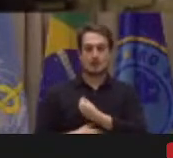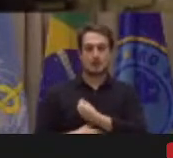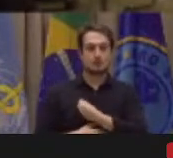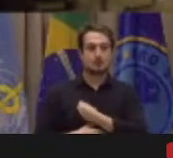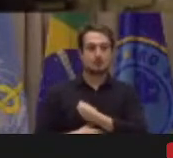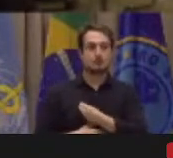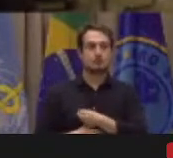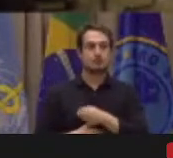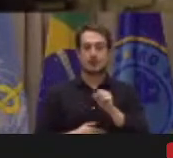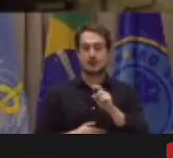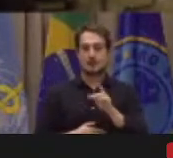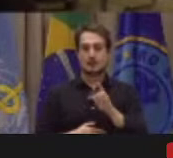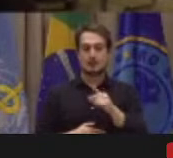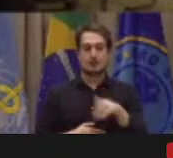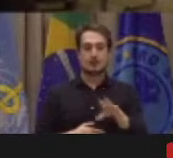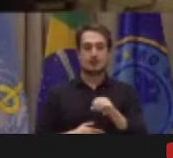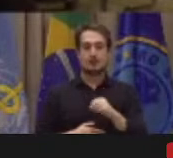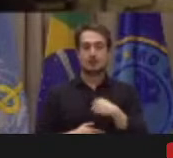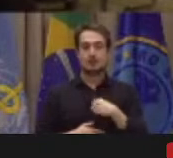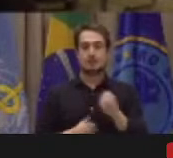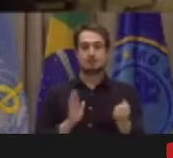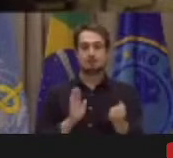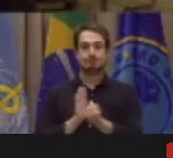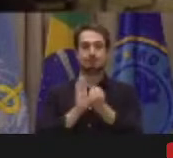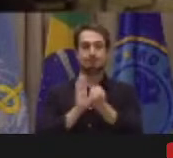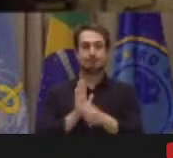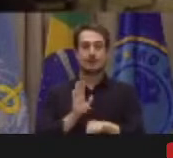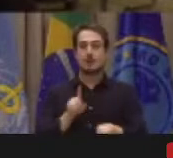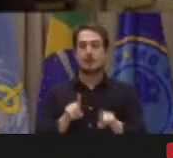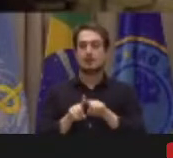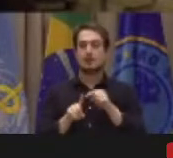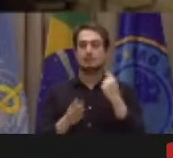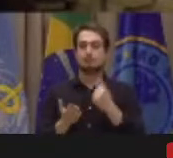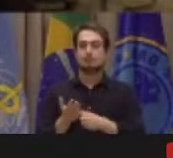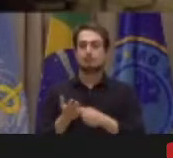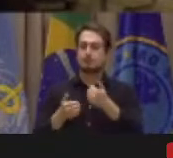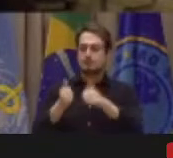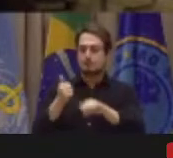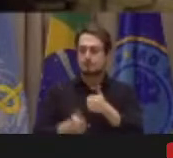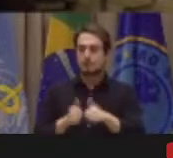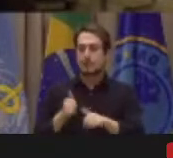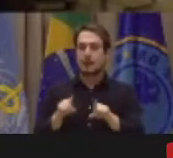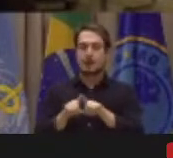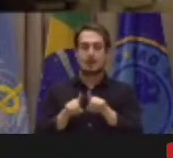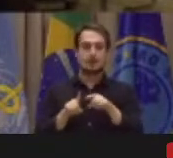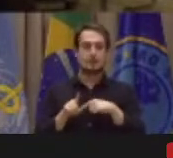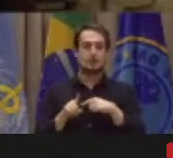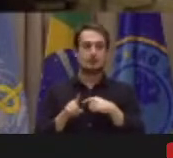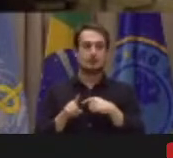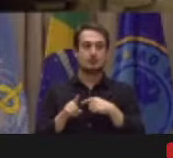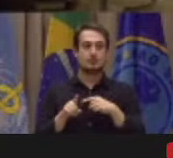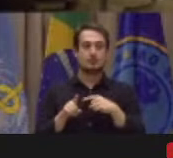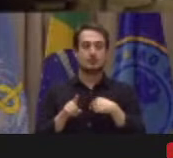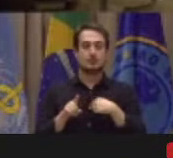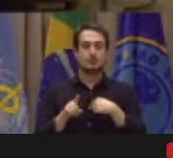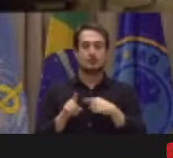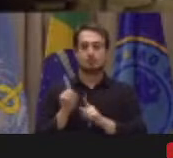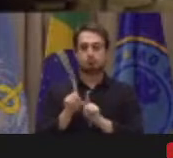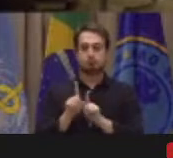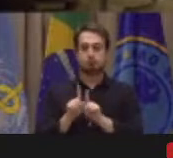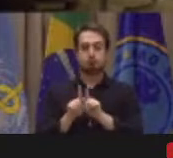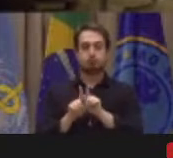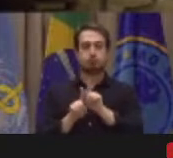serious disease and I have to monitor him every day. And when he is